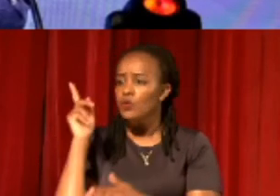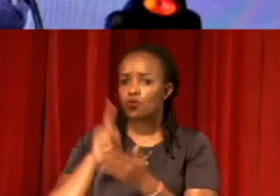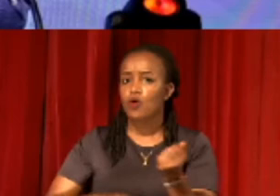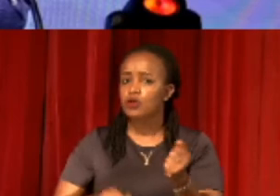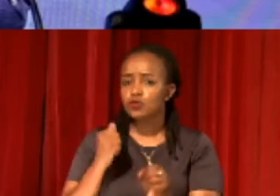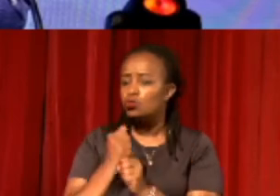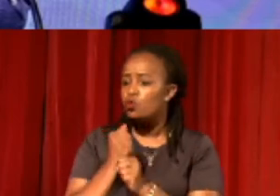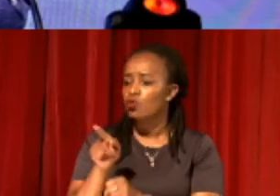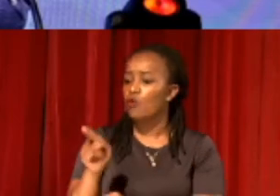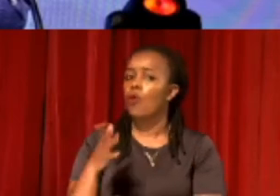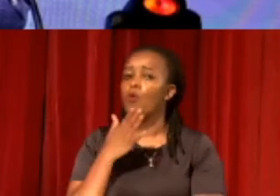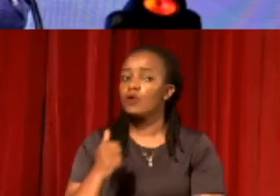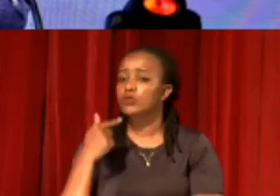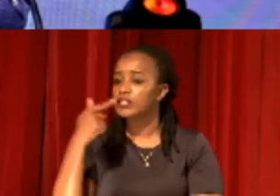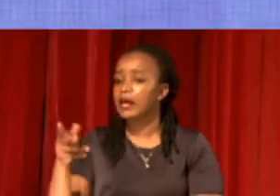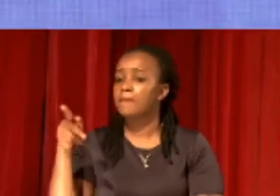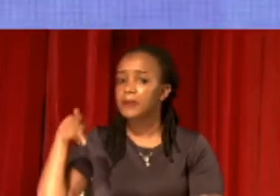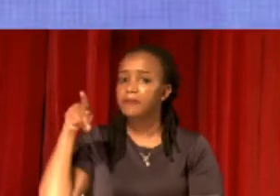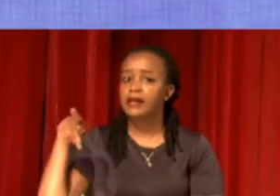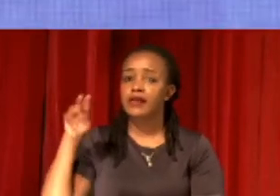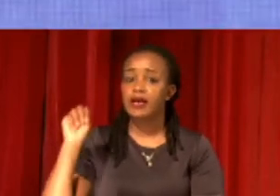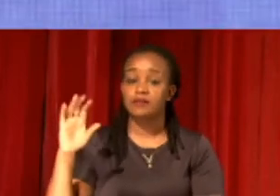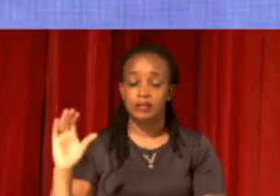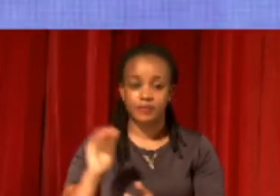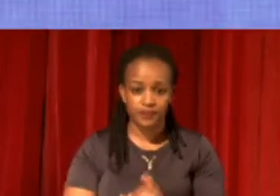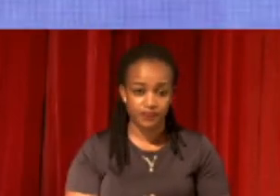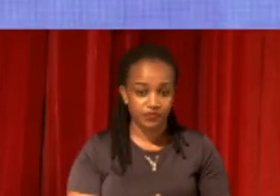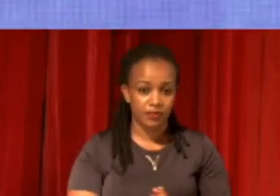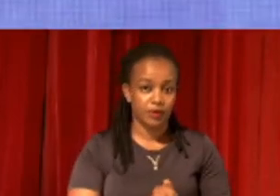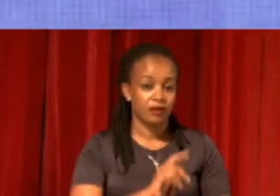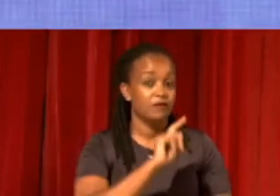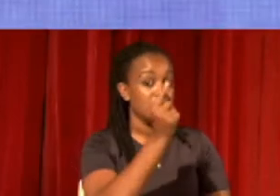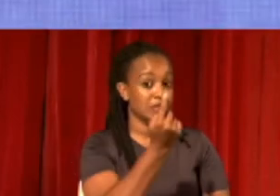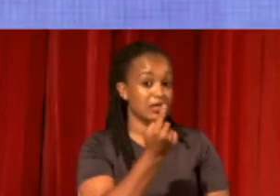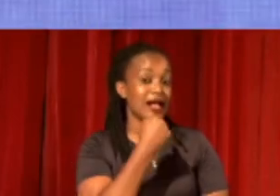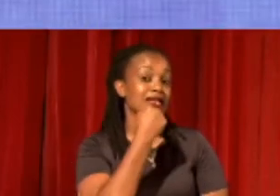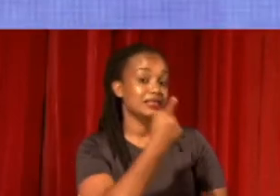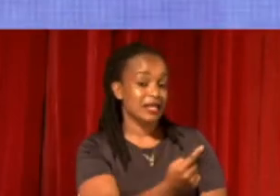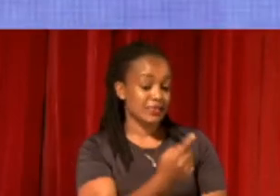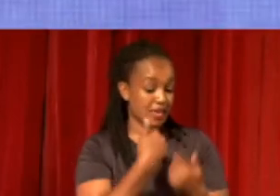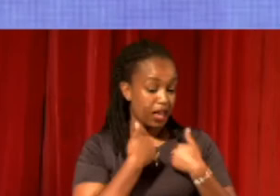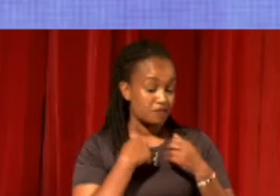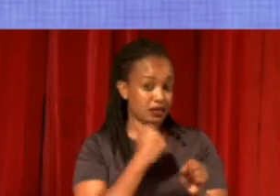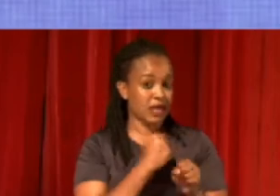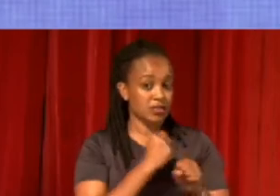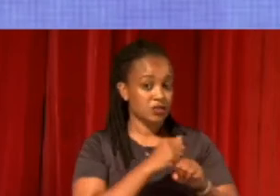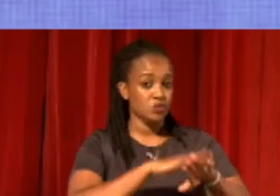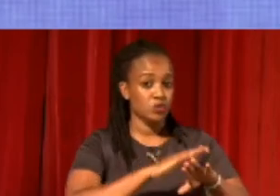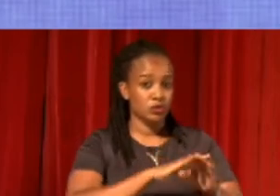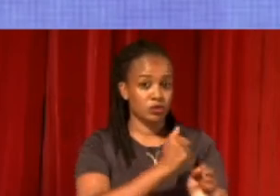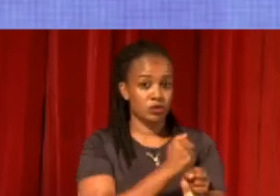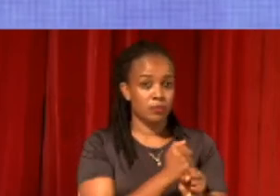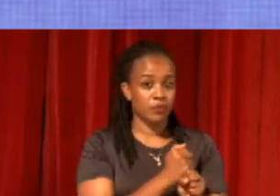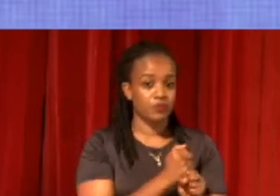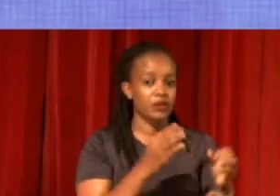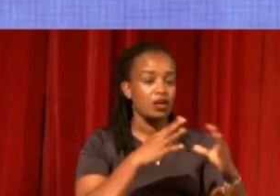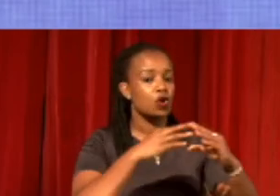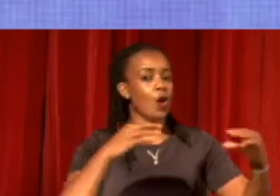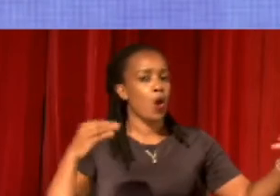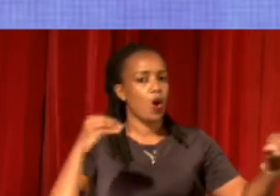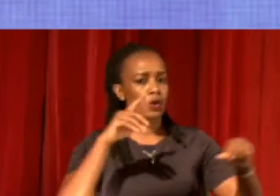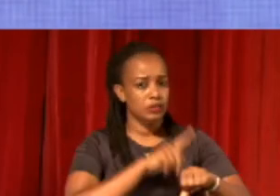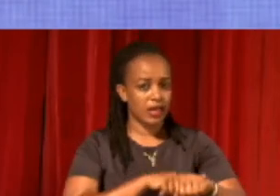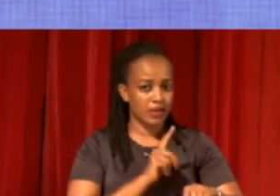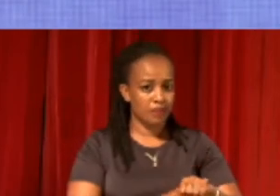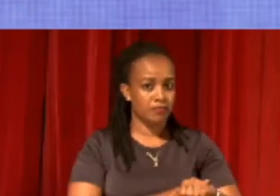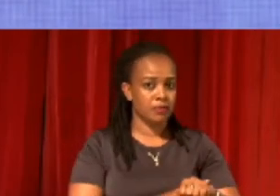want to tell the PPMC? PPMC, first of all, I think they've done a good job in terms of rebranding. Mm-hmm. Long time ulikuwa unasikia